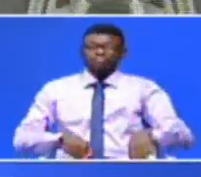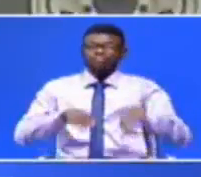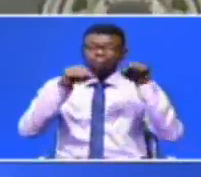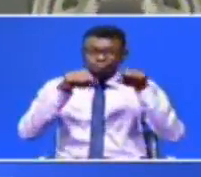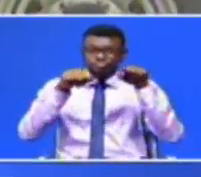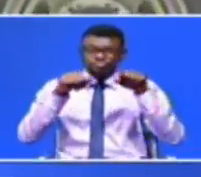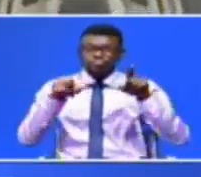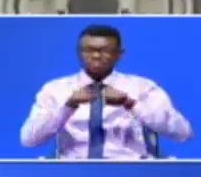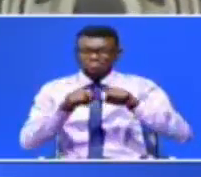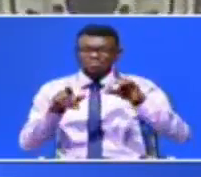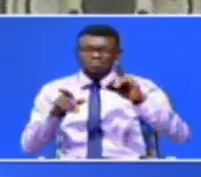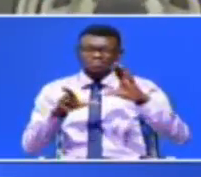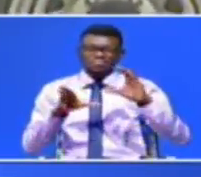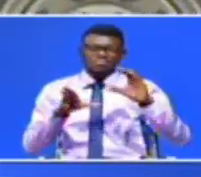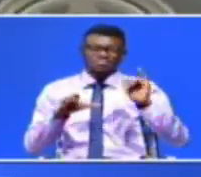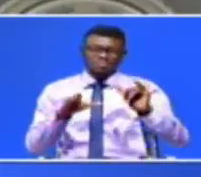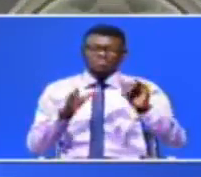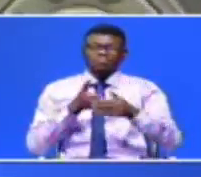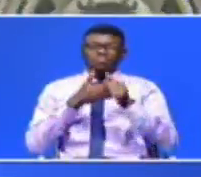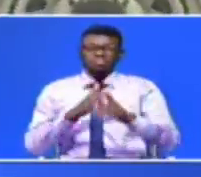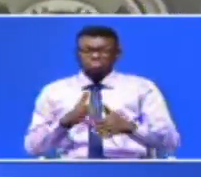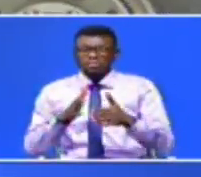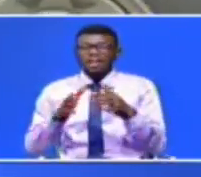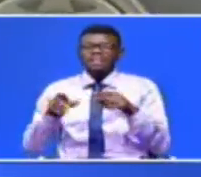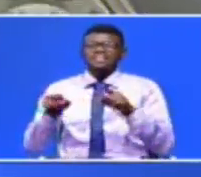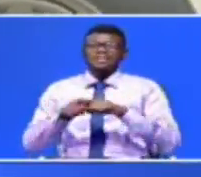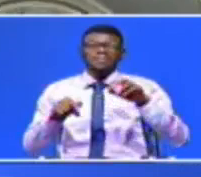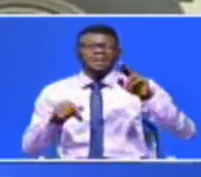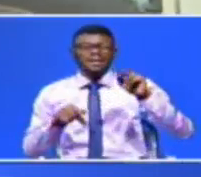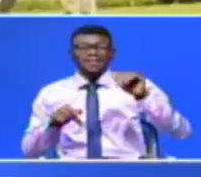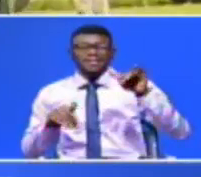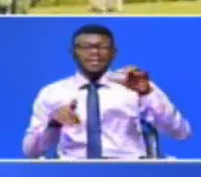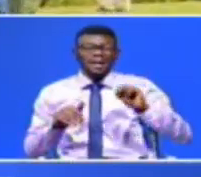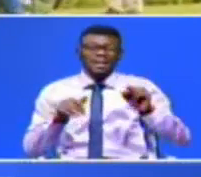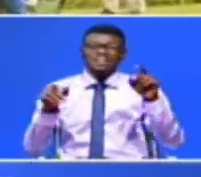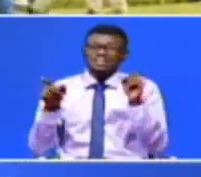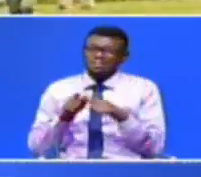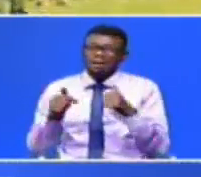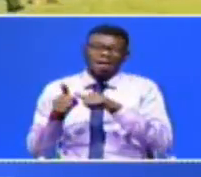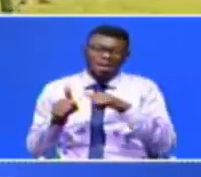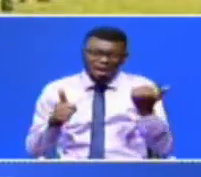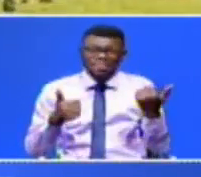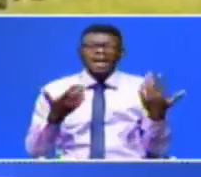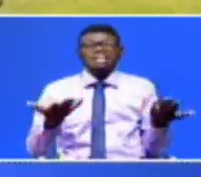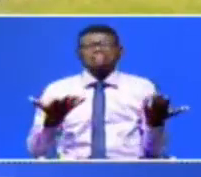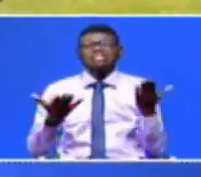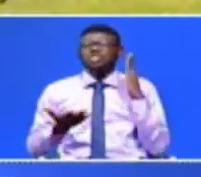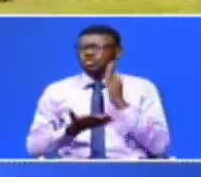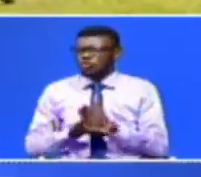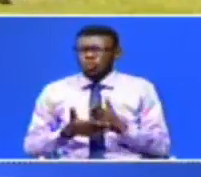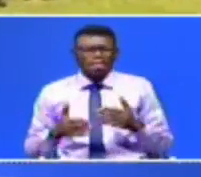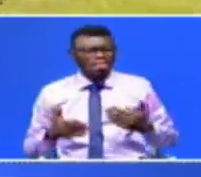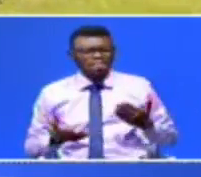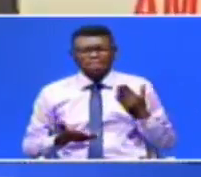Regional DCI Head Jonah Kirui, Gilbert Magut from the NIS, and Isaiah Mukoru, who was critically injured, together